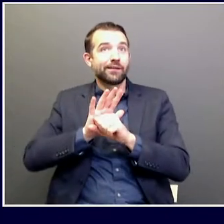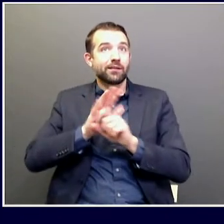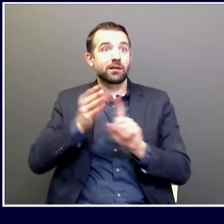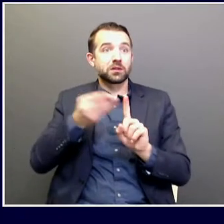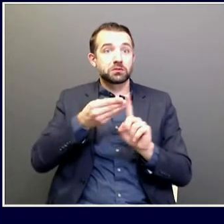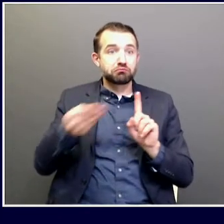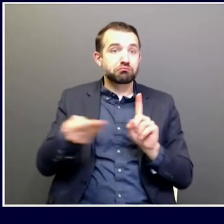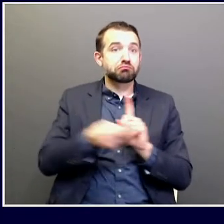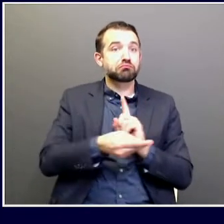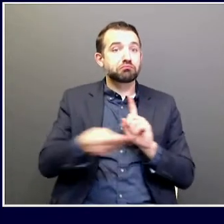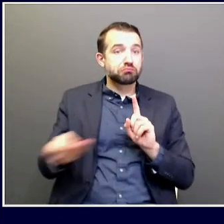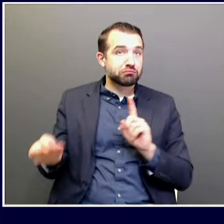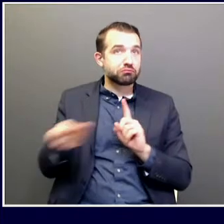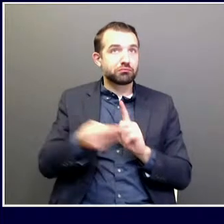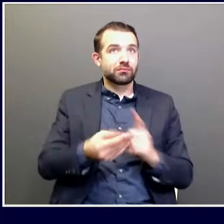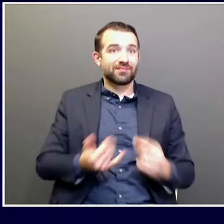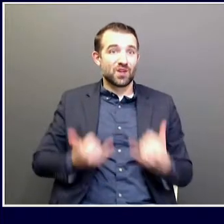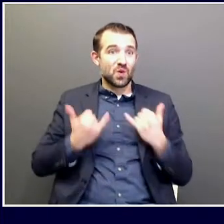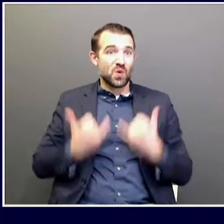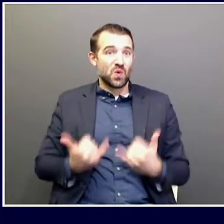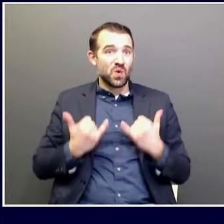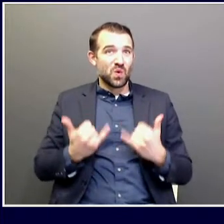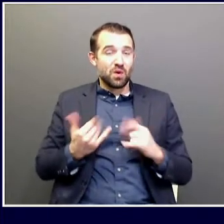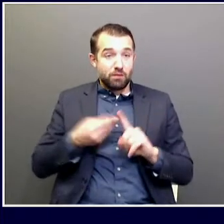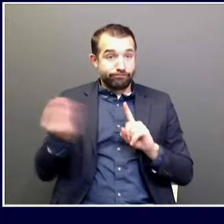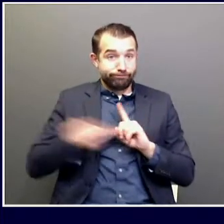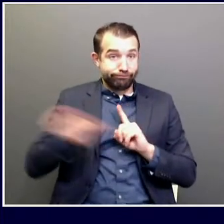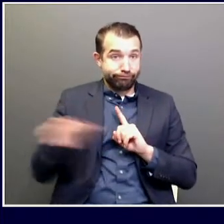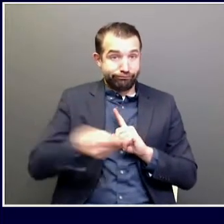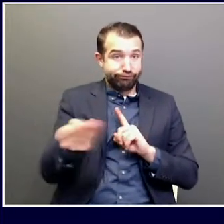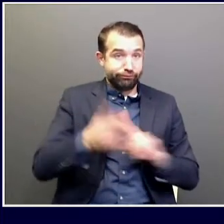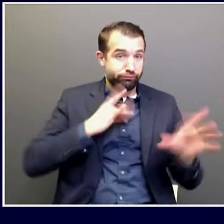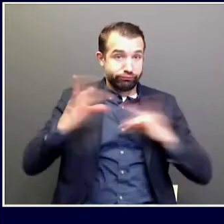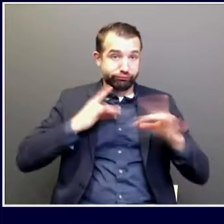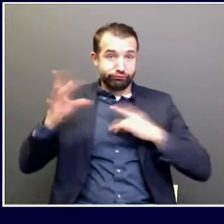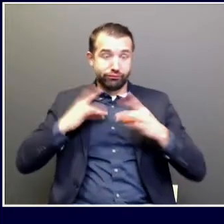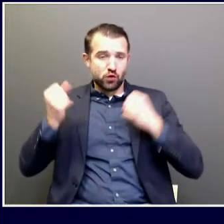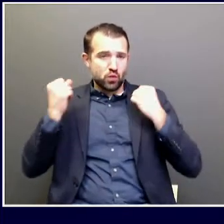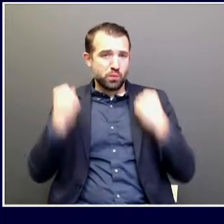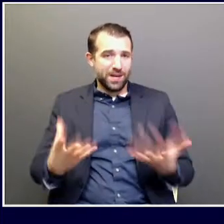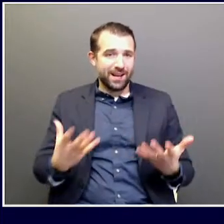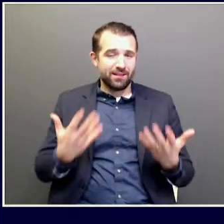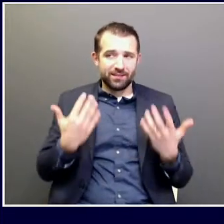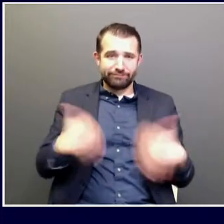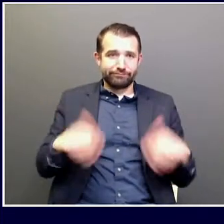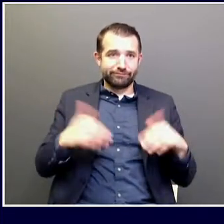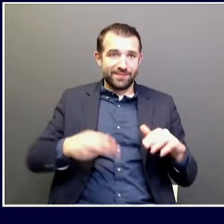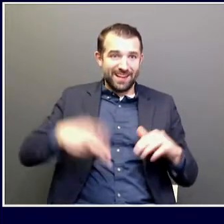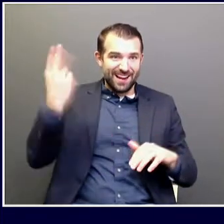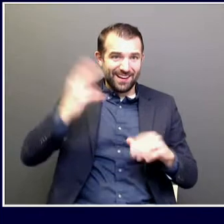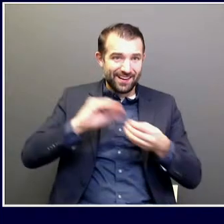or variant rather. And so I don't want to I don't want to downplay the risk, but